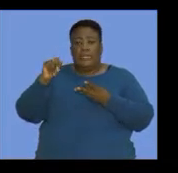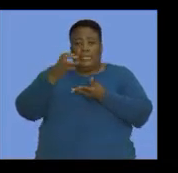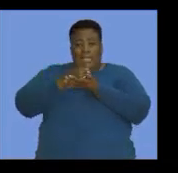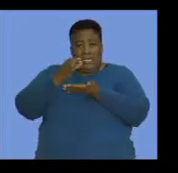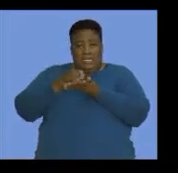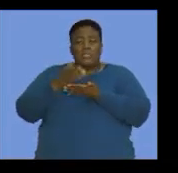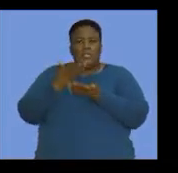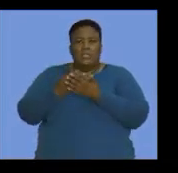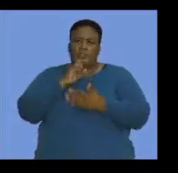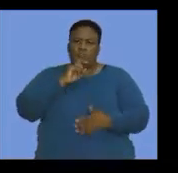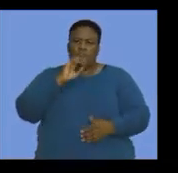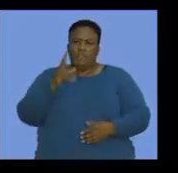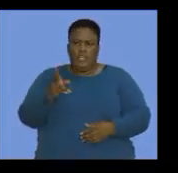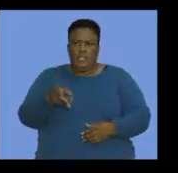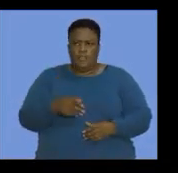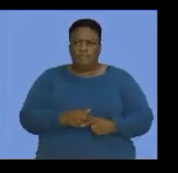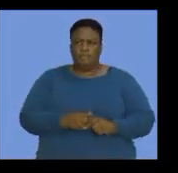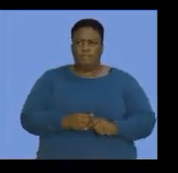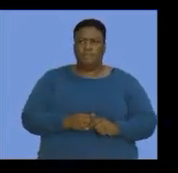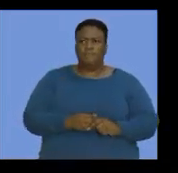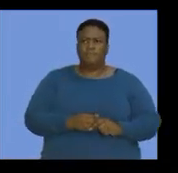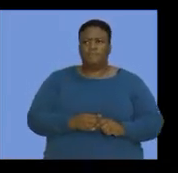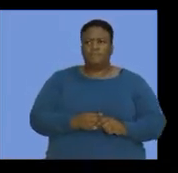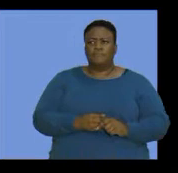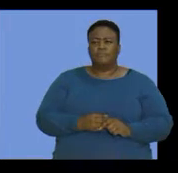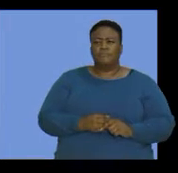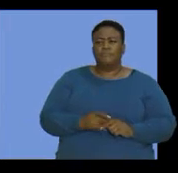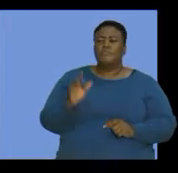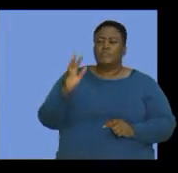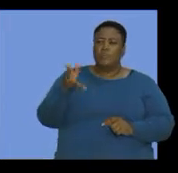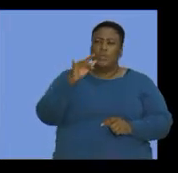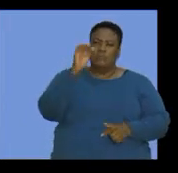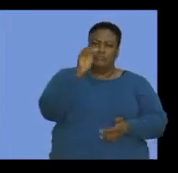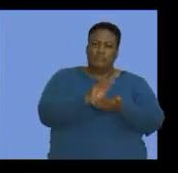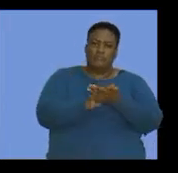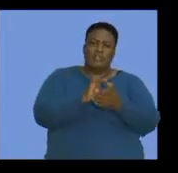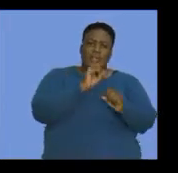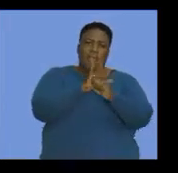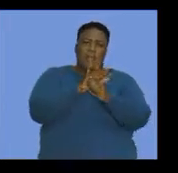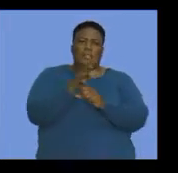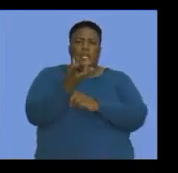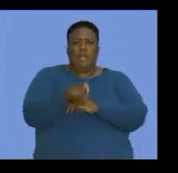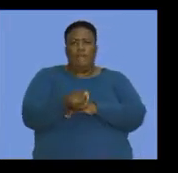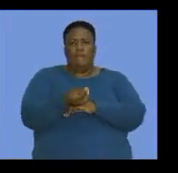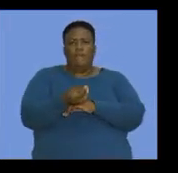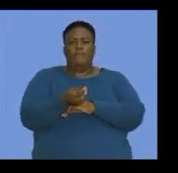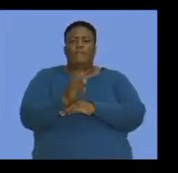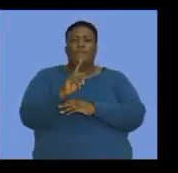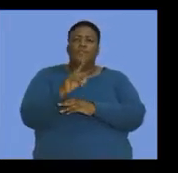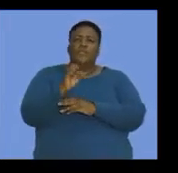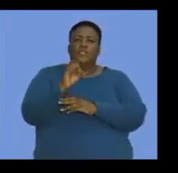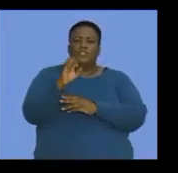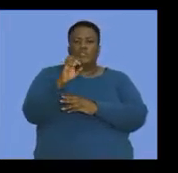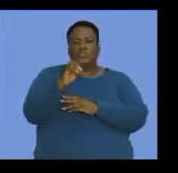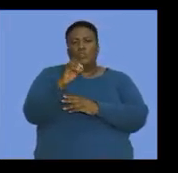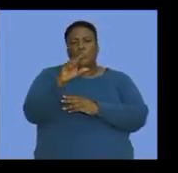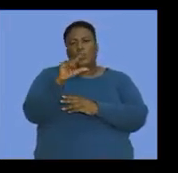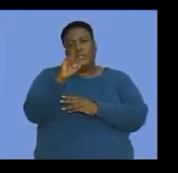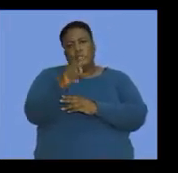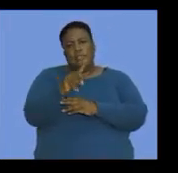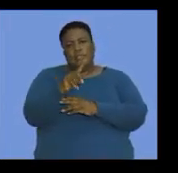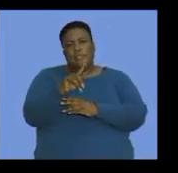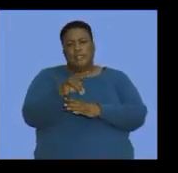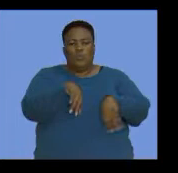and reused for their purposes, which are again going to reduce the impact that they have on solid